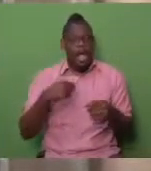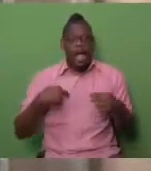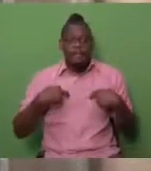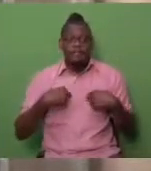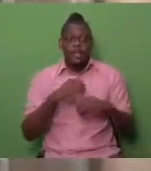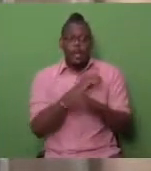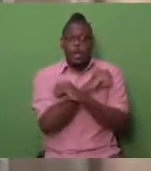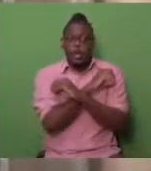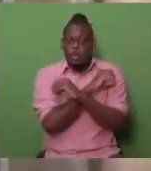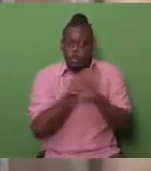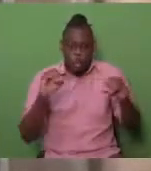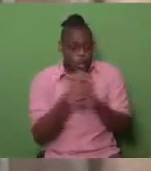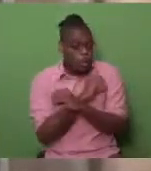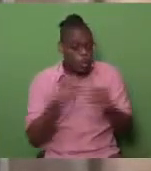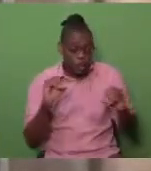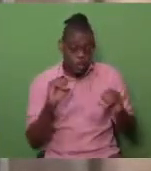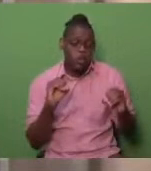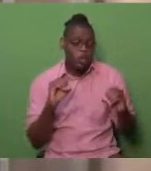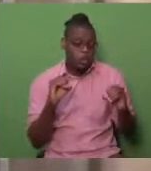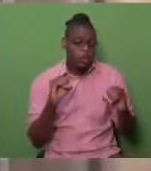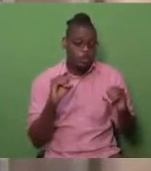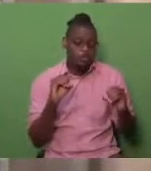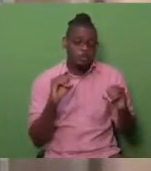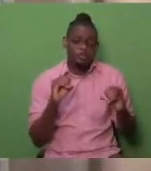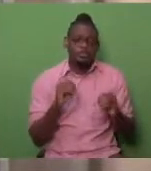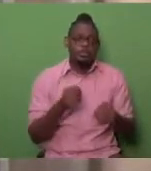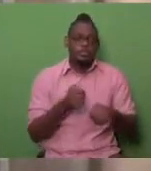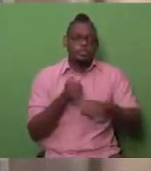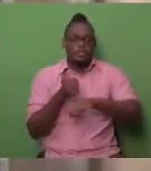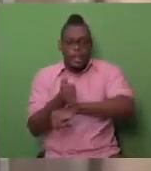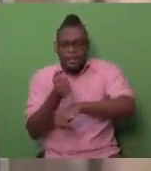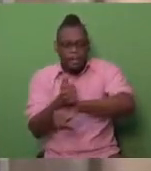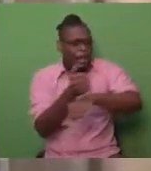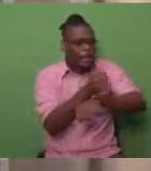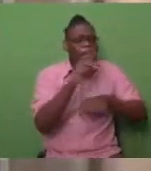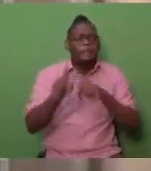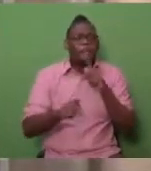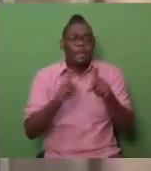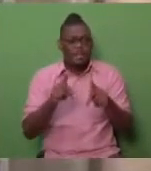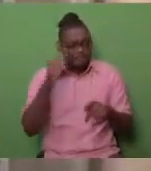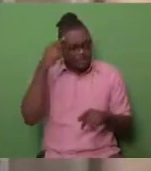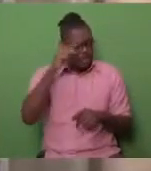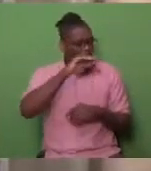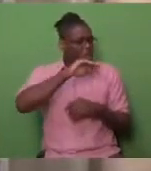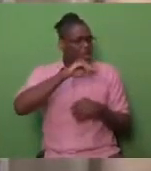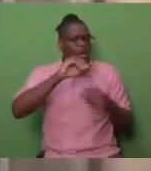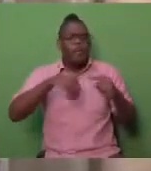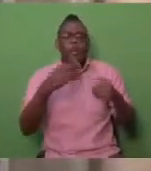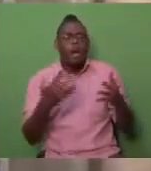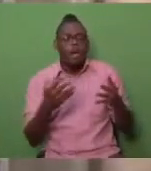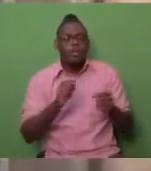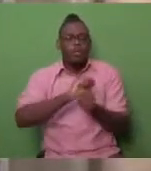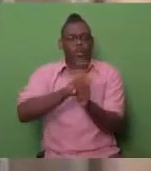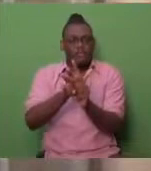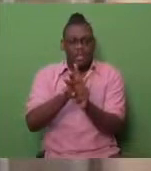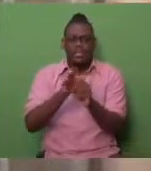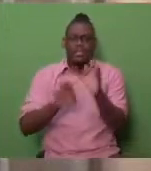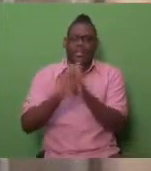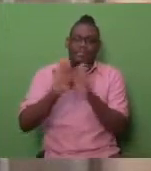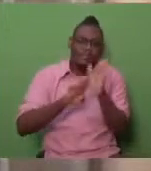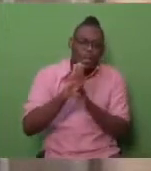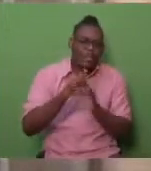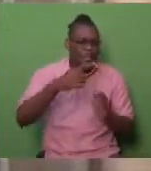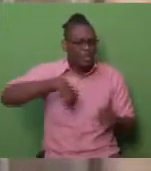mismanagement of the pandemic and then threatens to keep citizens in a permanent state of lockdown, deliberately engendering